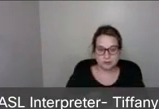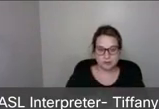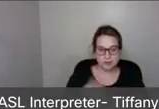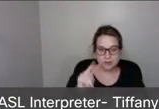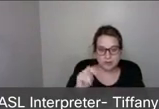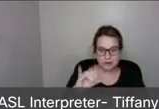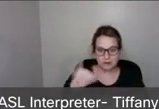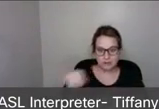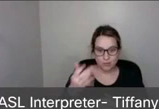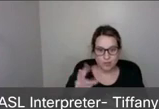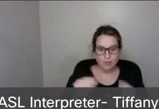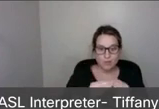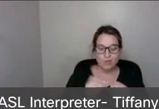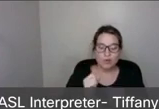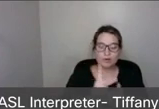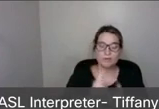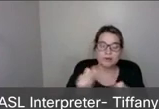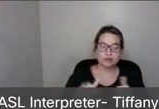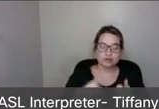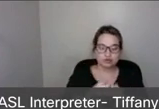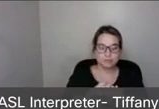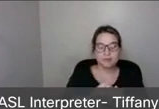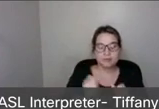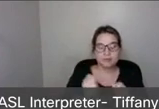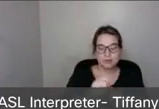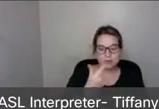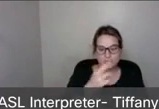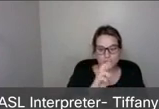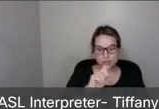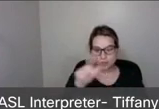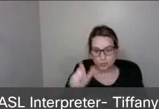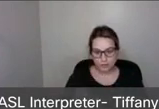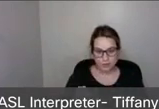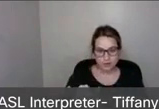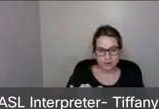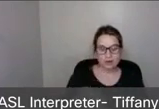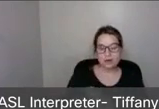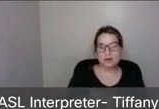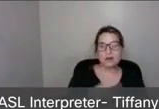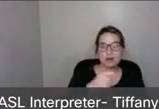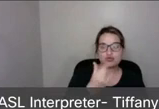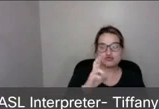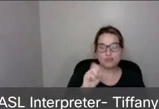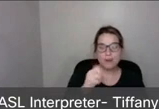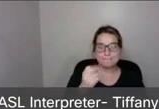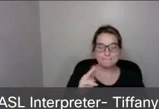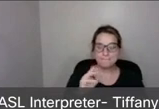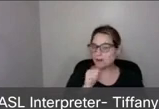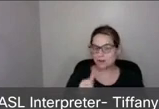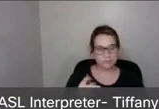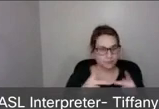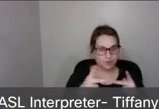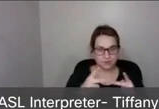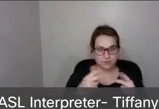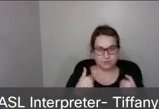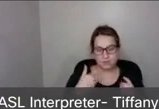more opportunities and challenges in common with Greenlee and Graham counties than we do with Prescott. And we would be better served to have